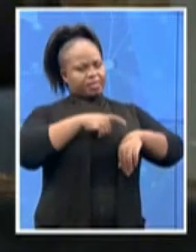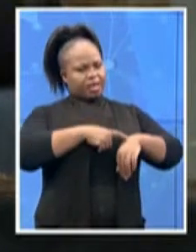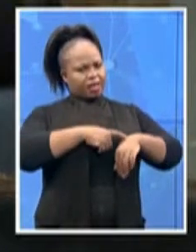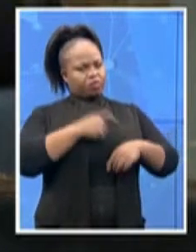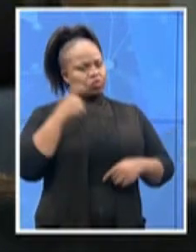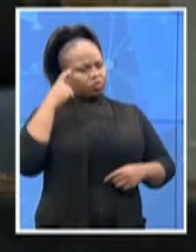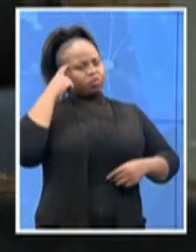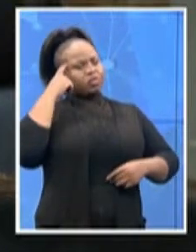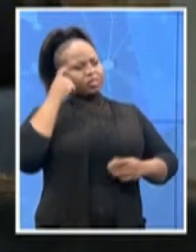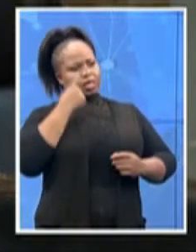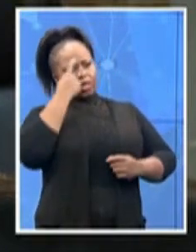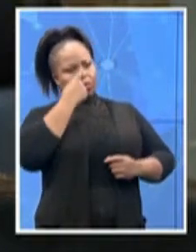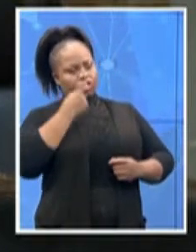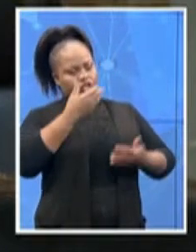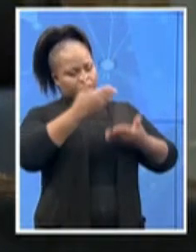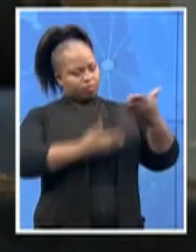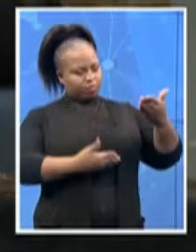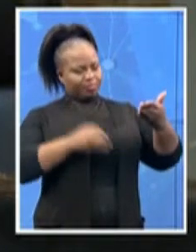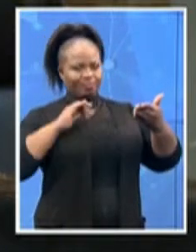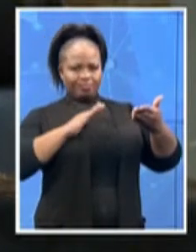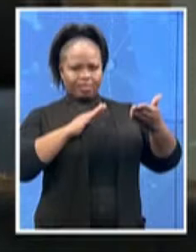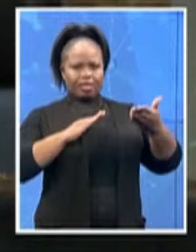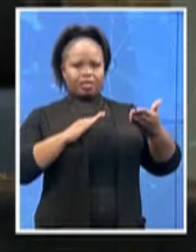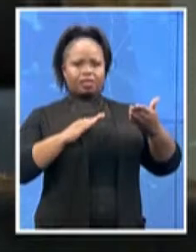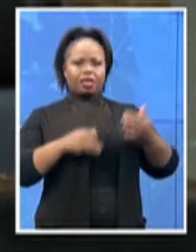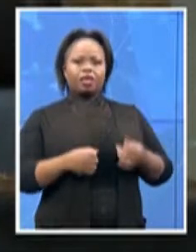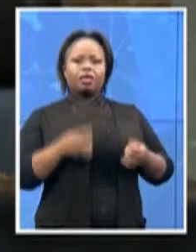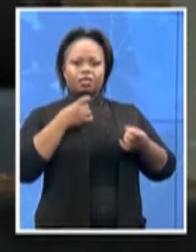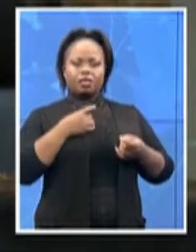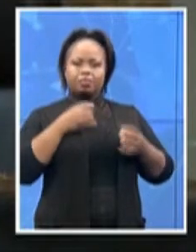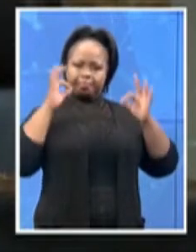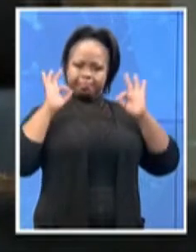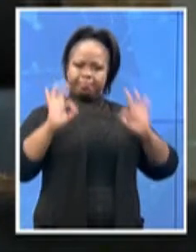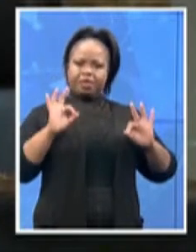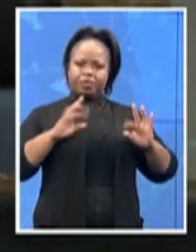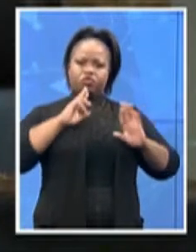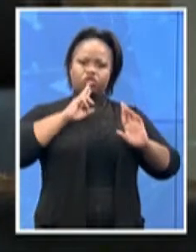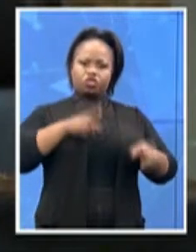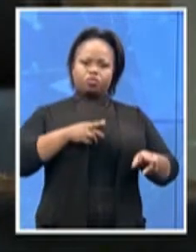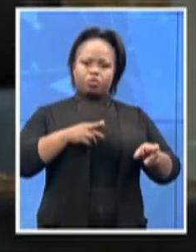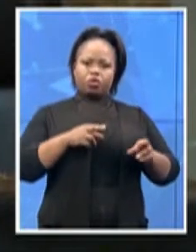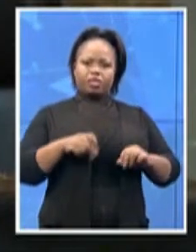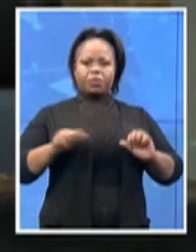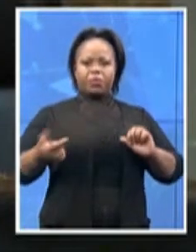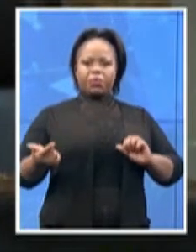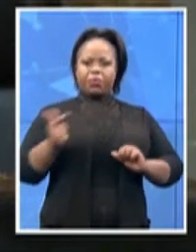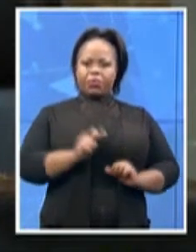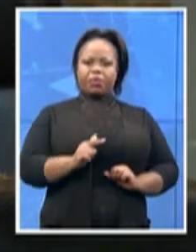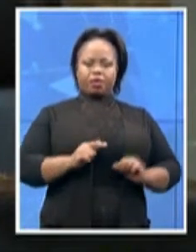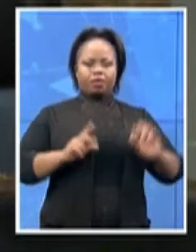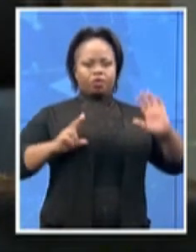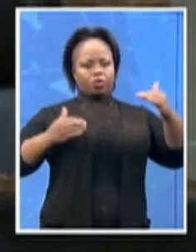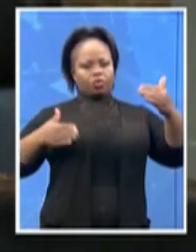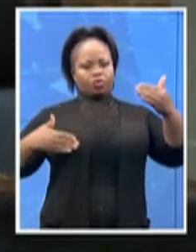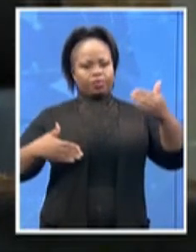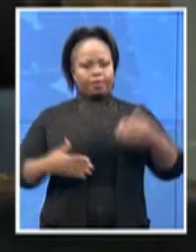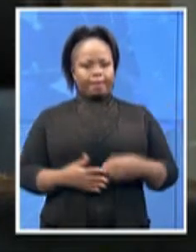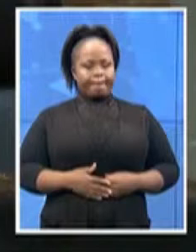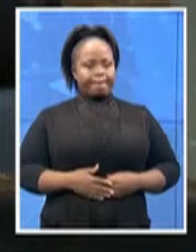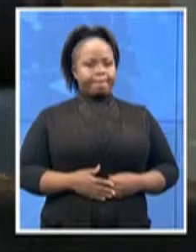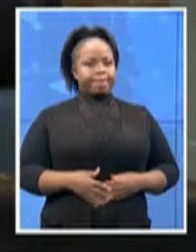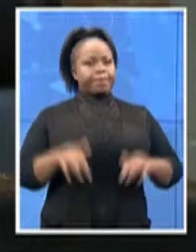make a well-informed response, close quote. The public protector was wrong to change the